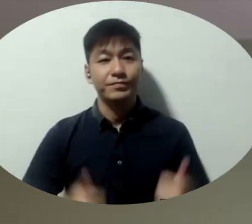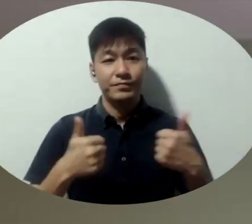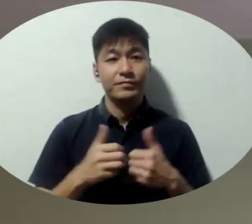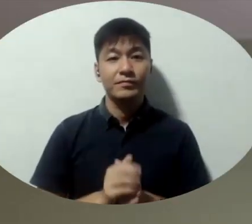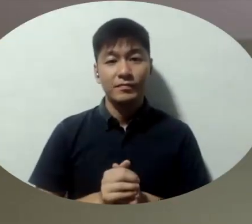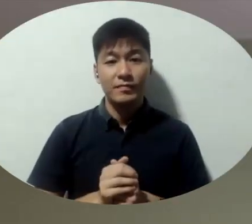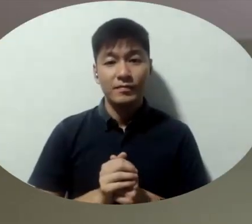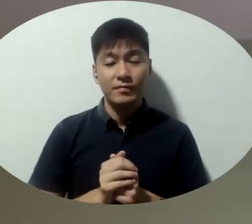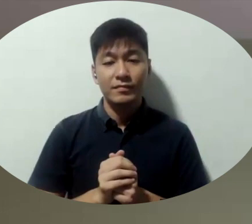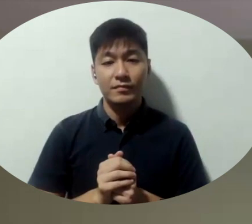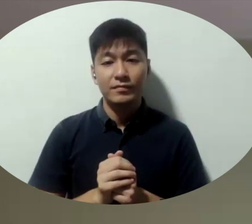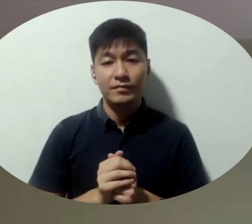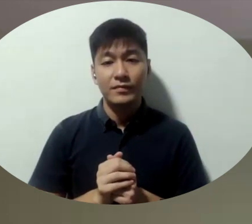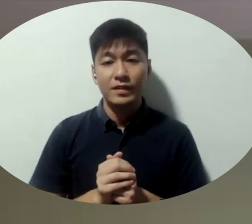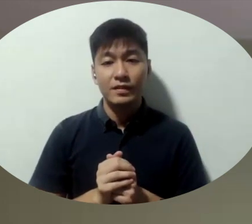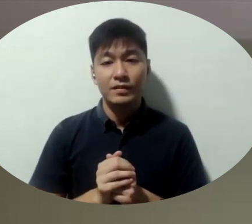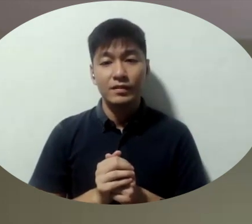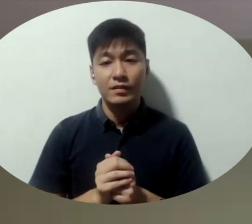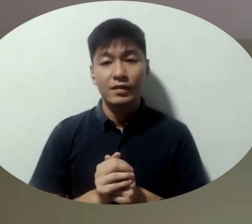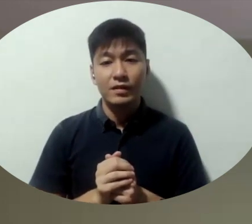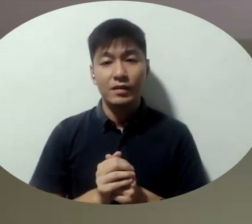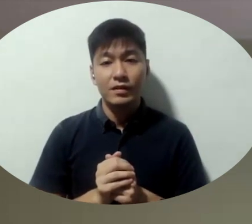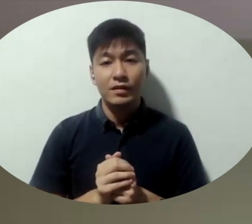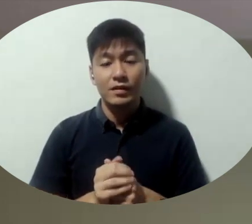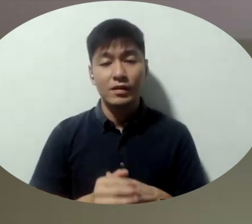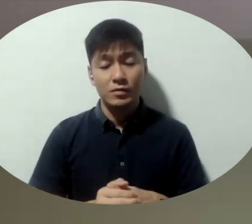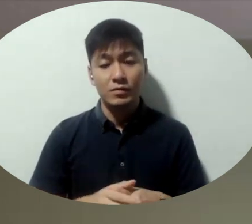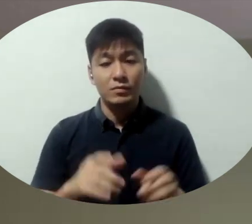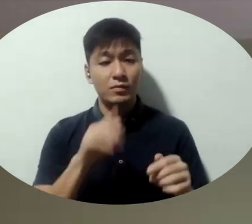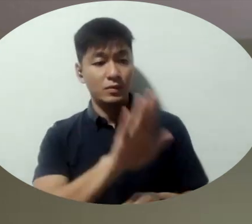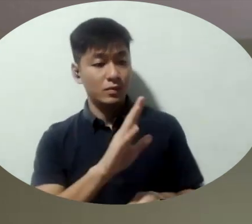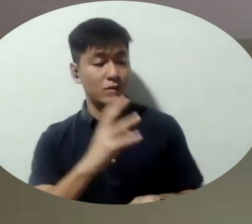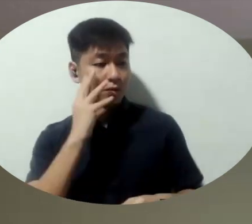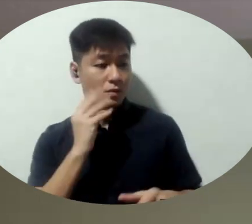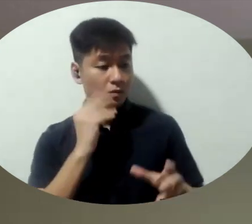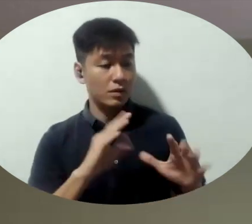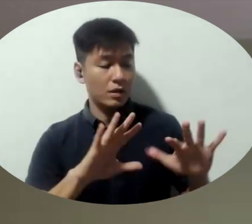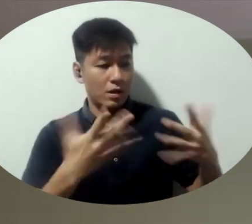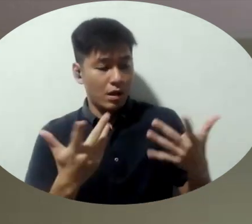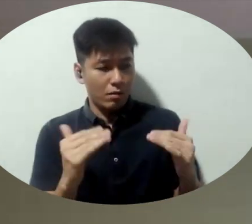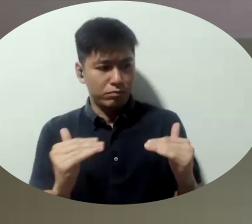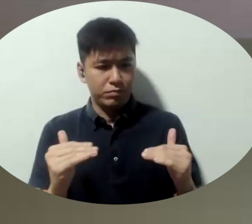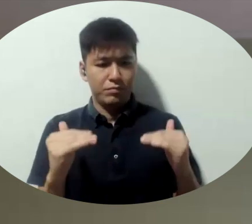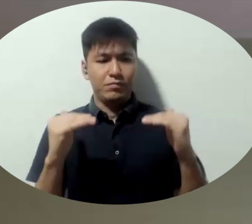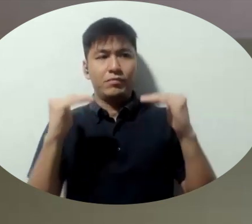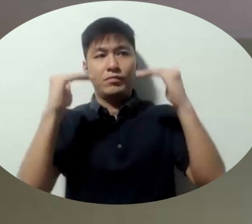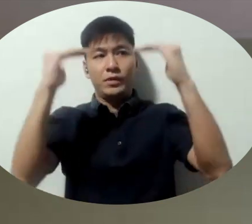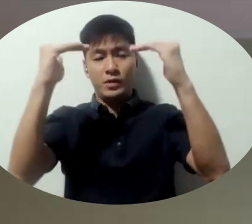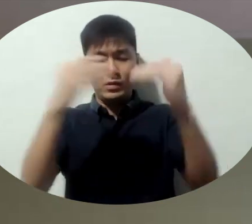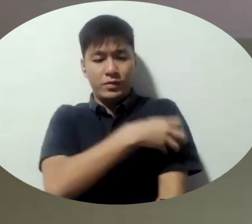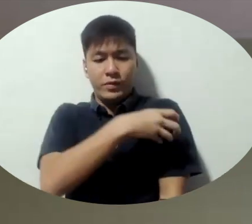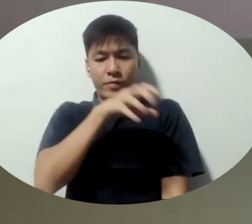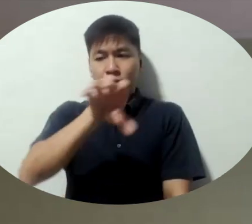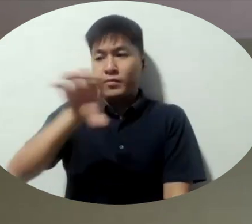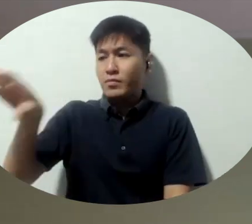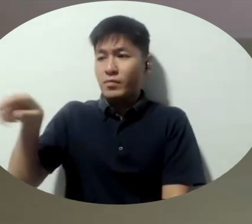communicate. So how do we then take this to a broader level? How do we elevate this to empower other care partners that come